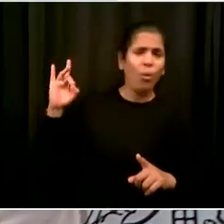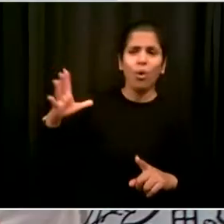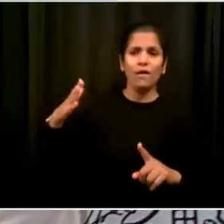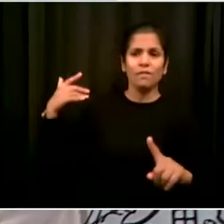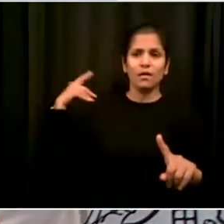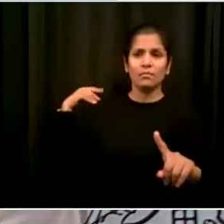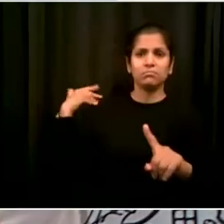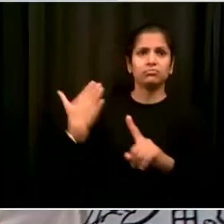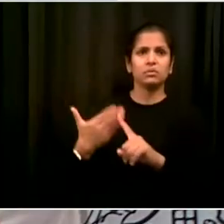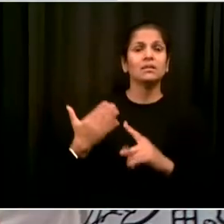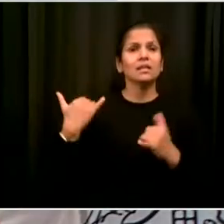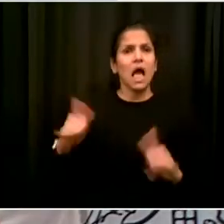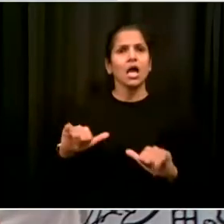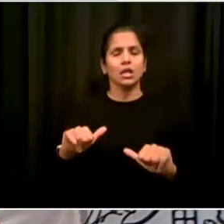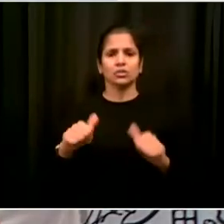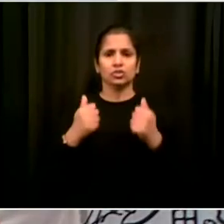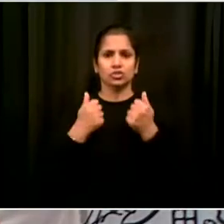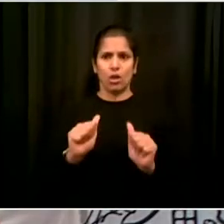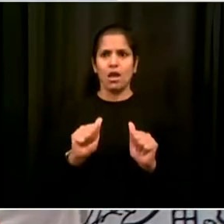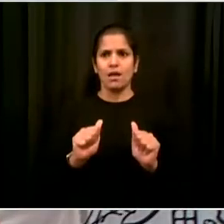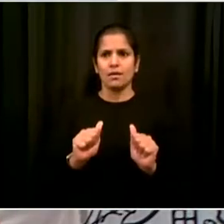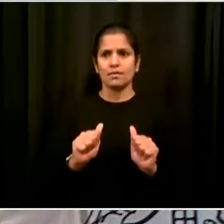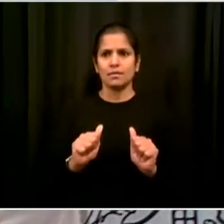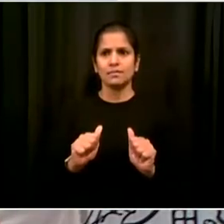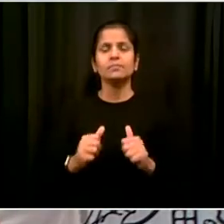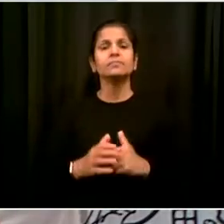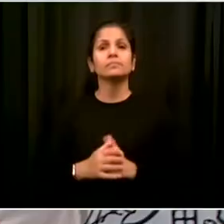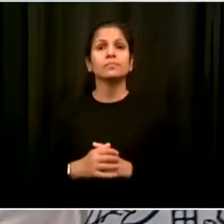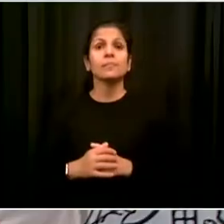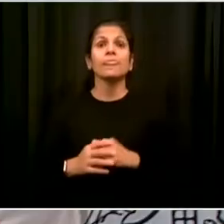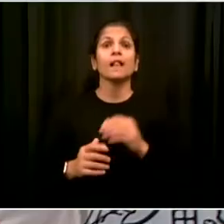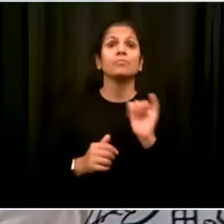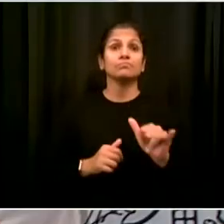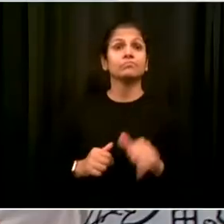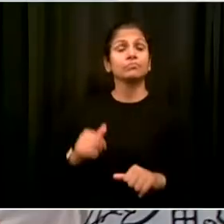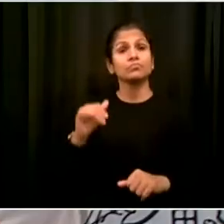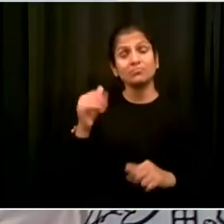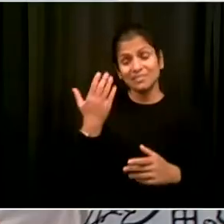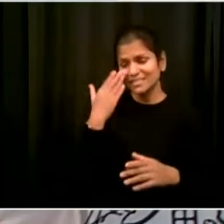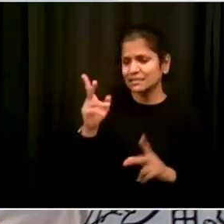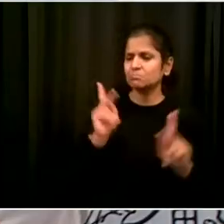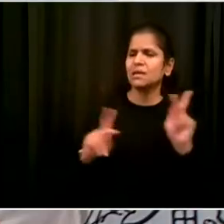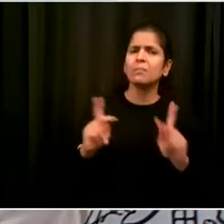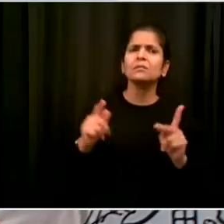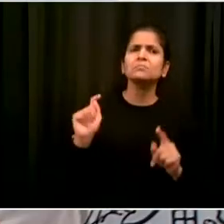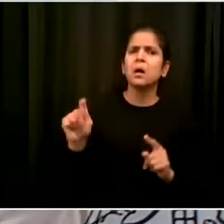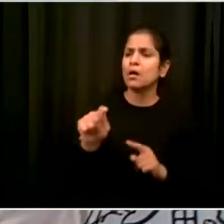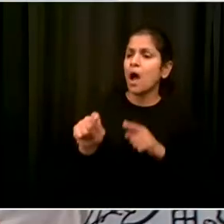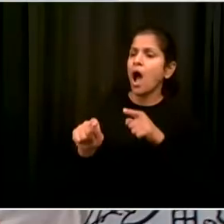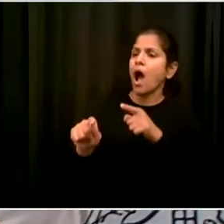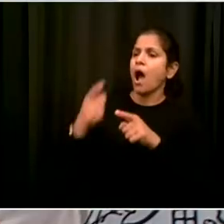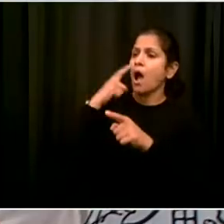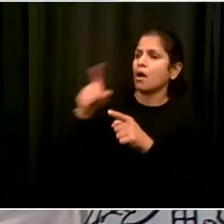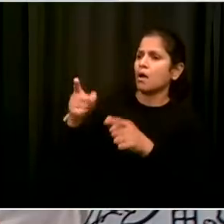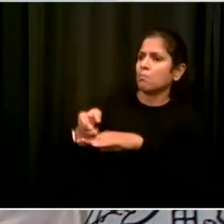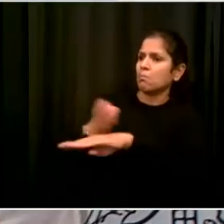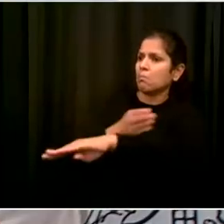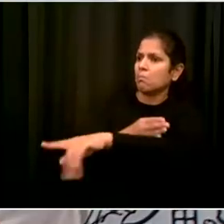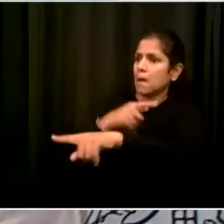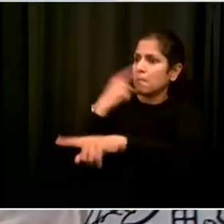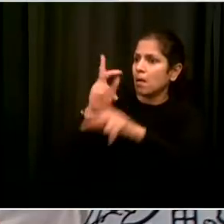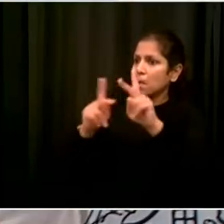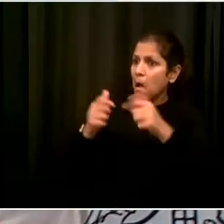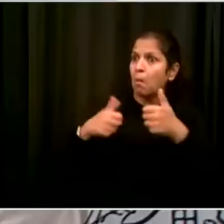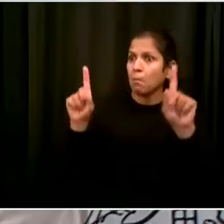the citywide health effort, but also community leaders who they trust, who they know, who are confirming to them how important this